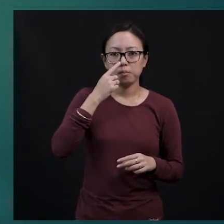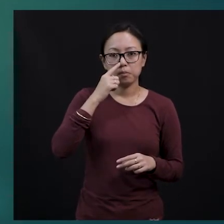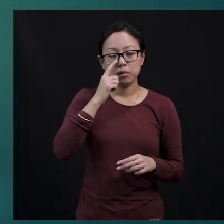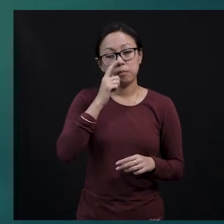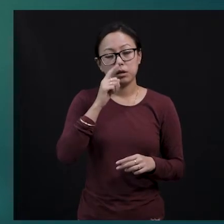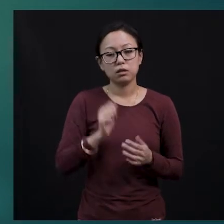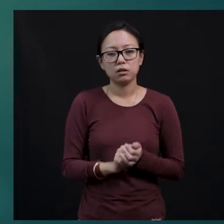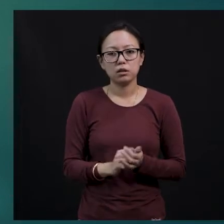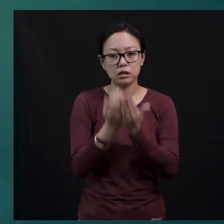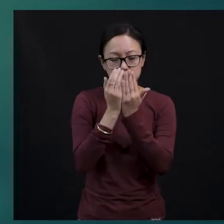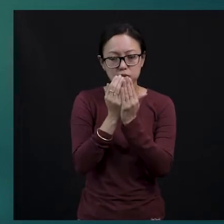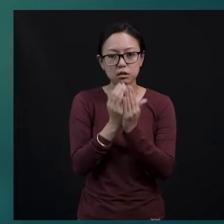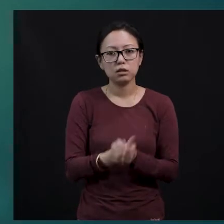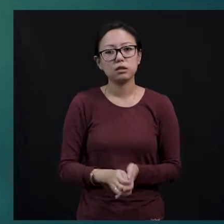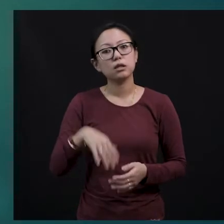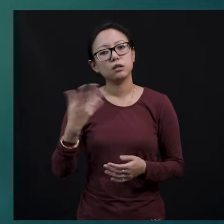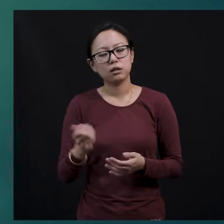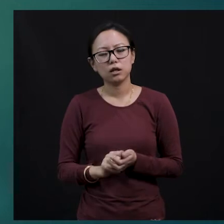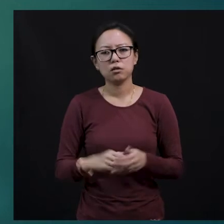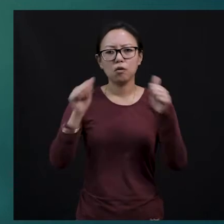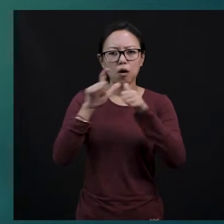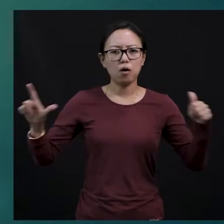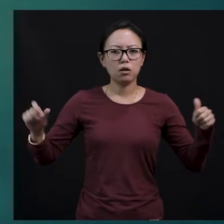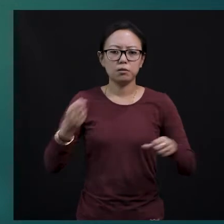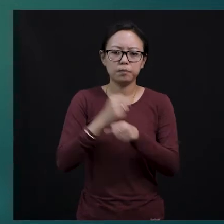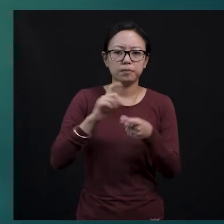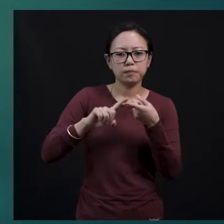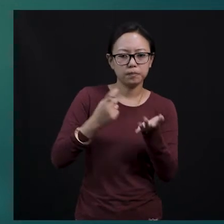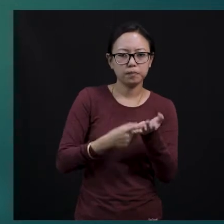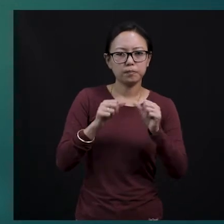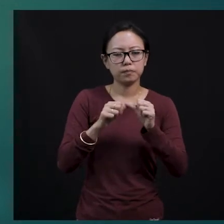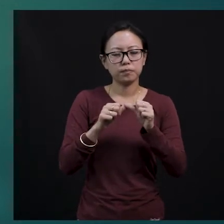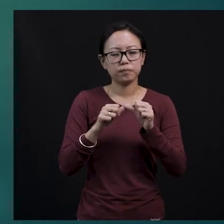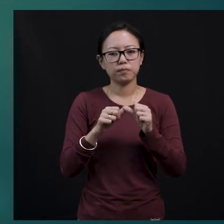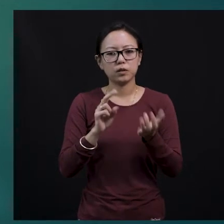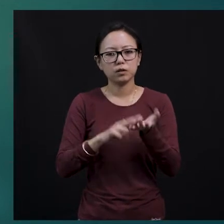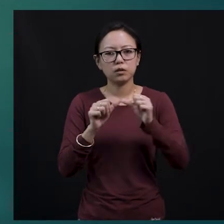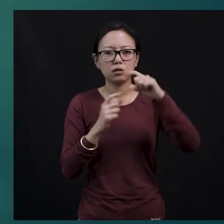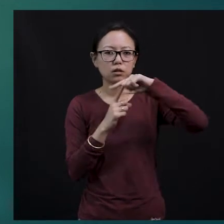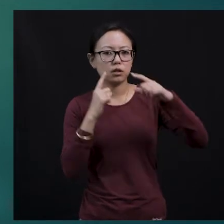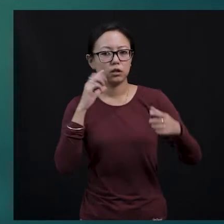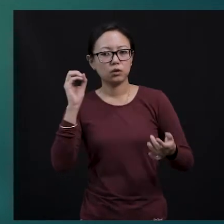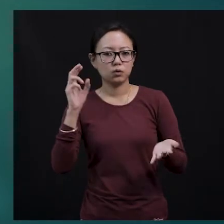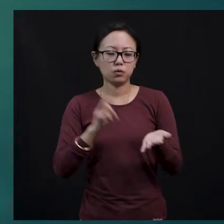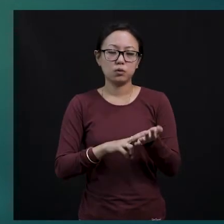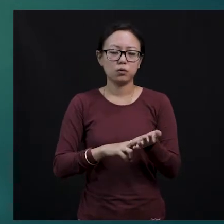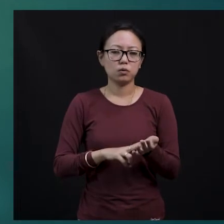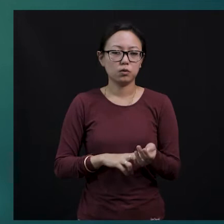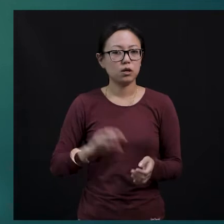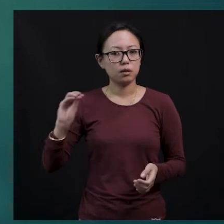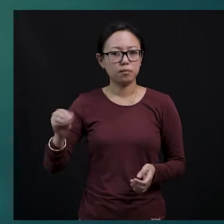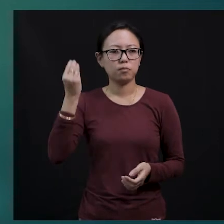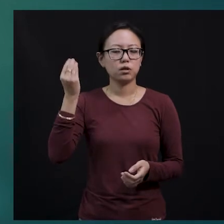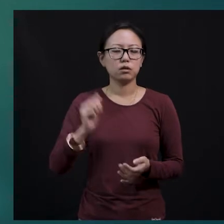entire generation would be educated. And especially the women in the lower caste, they have to be educated so as